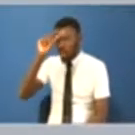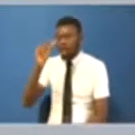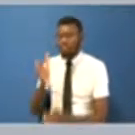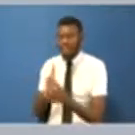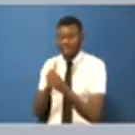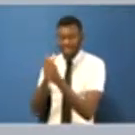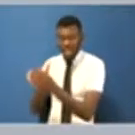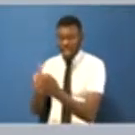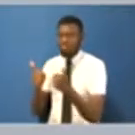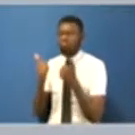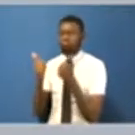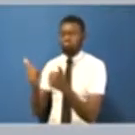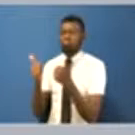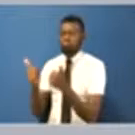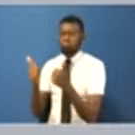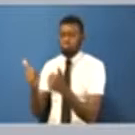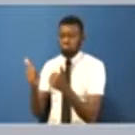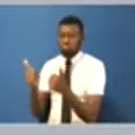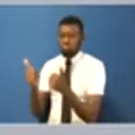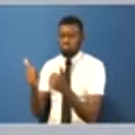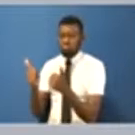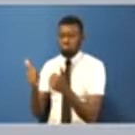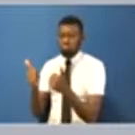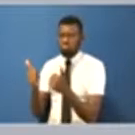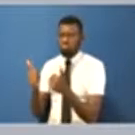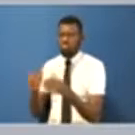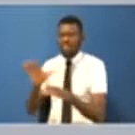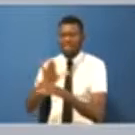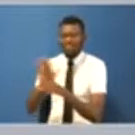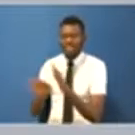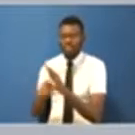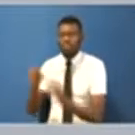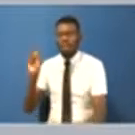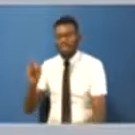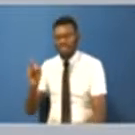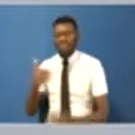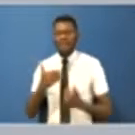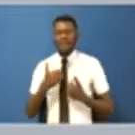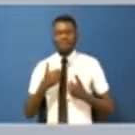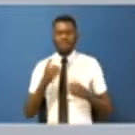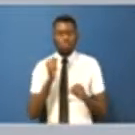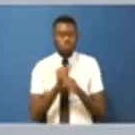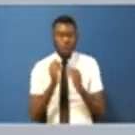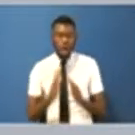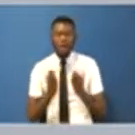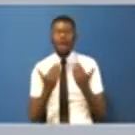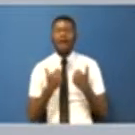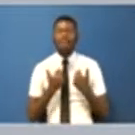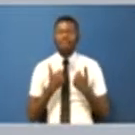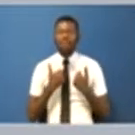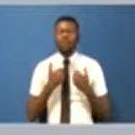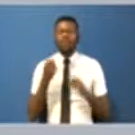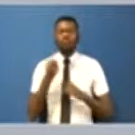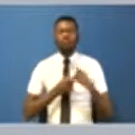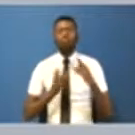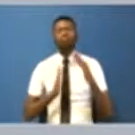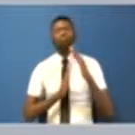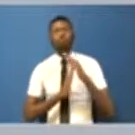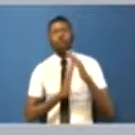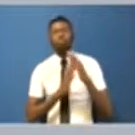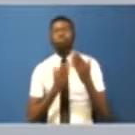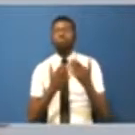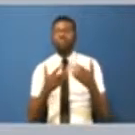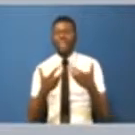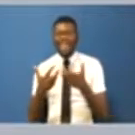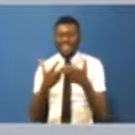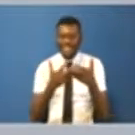leader we have all what we need in the county government we have workers from top from the engineers